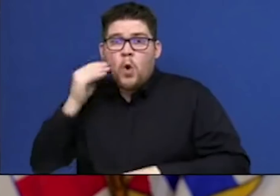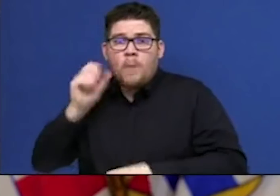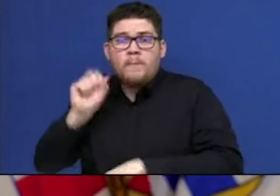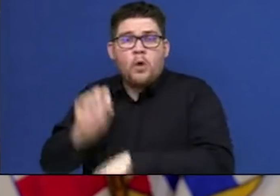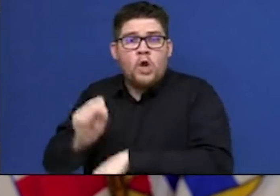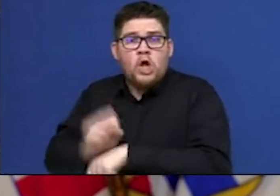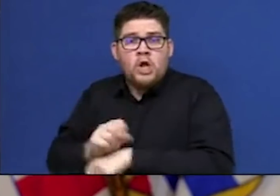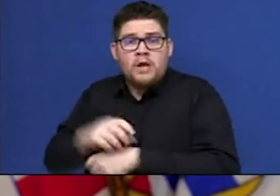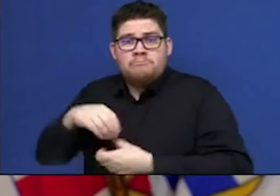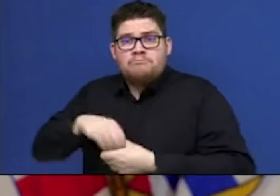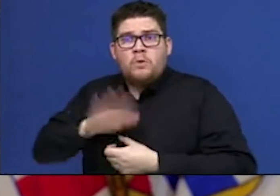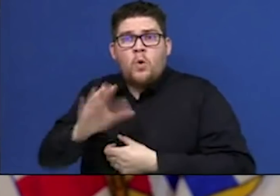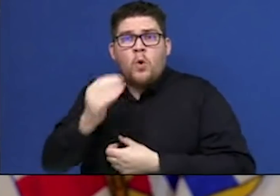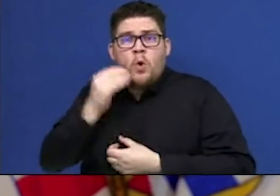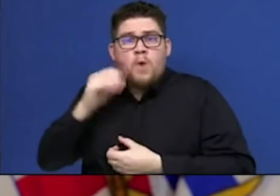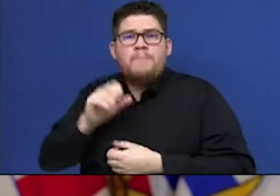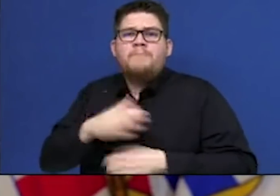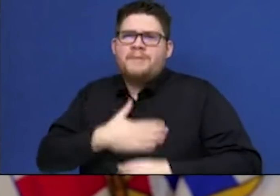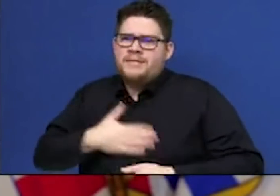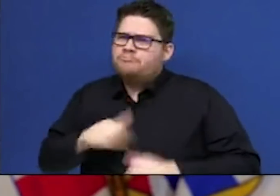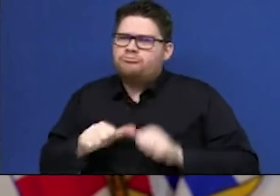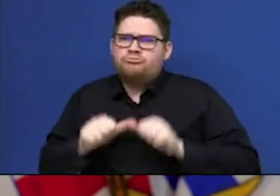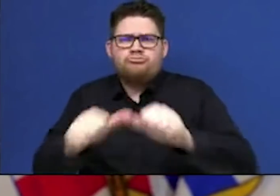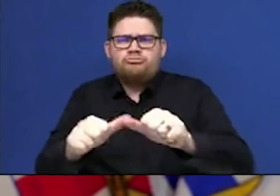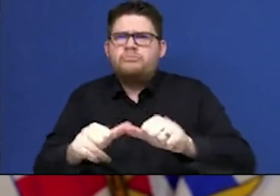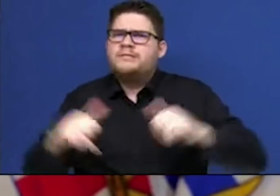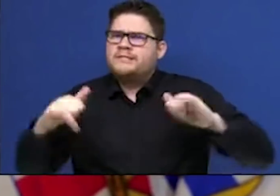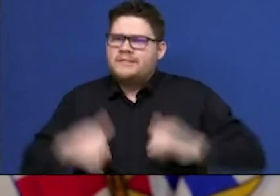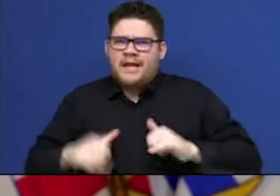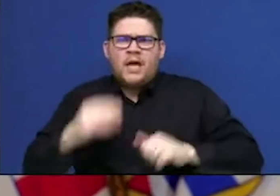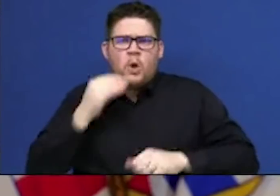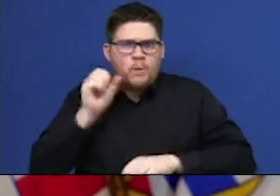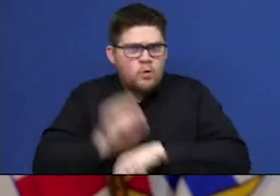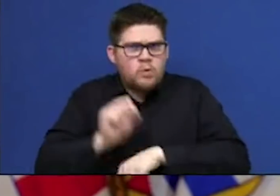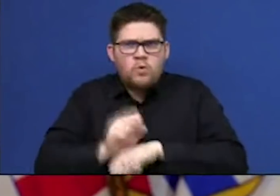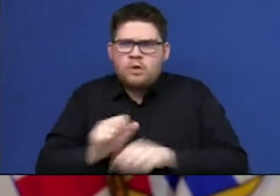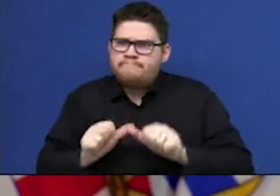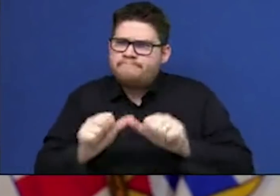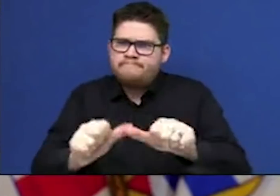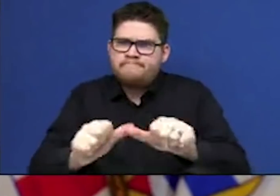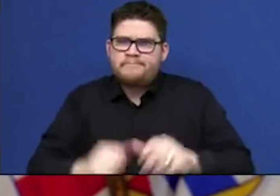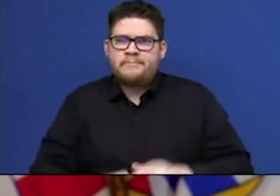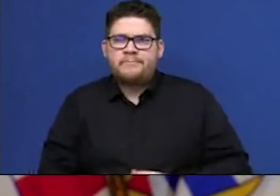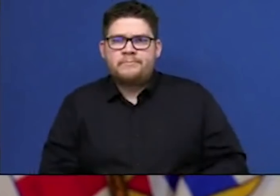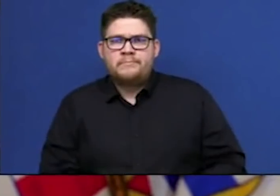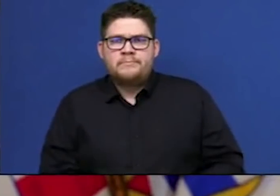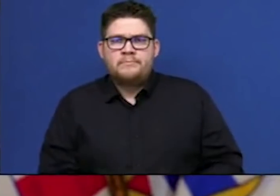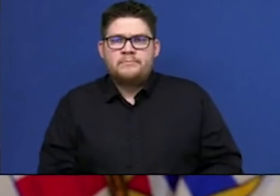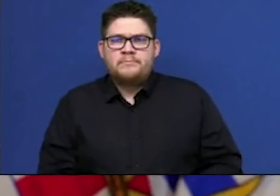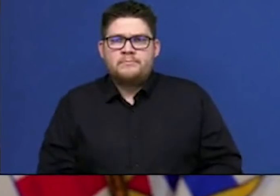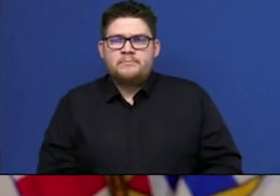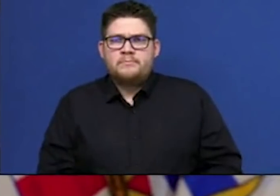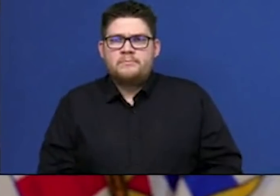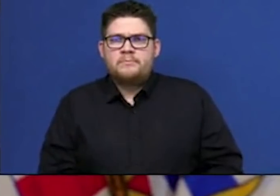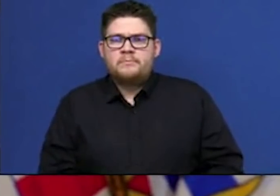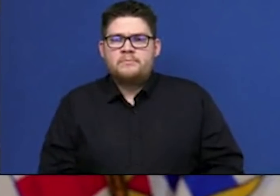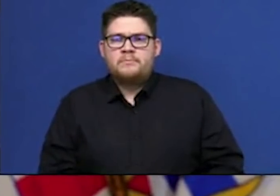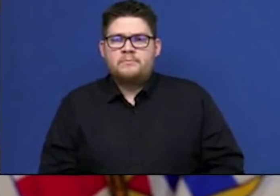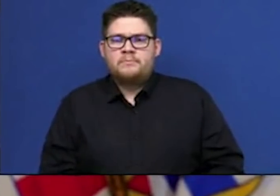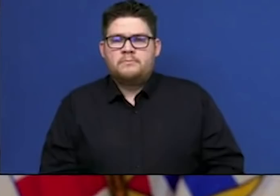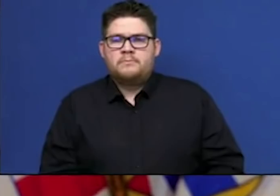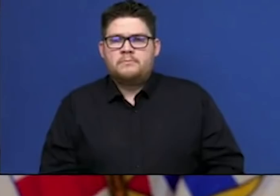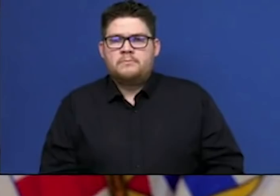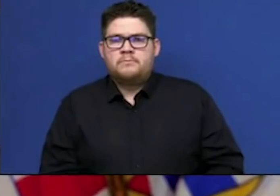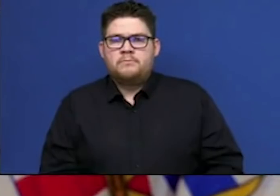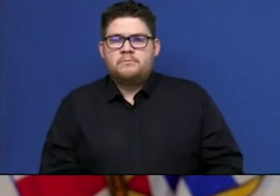Over the past few weeks, a great deal of work has been put into supporting a number of our school